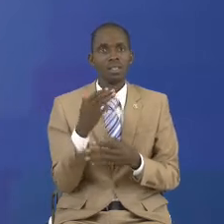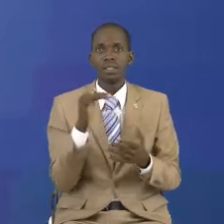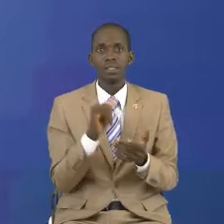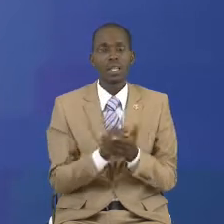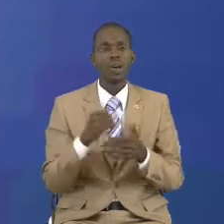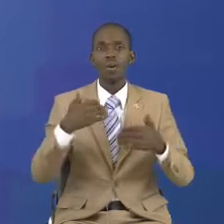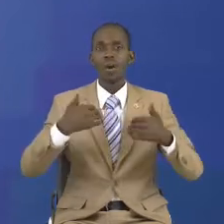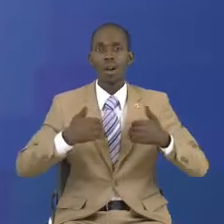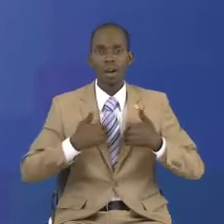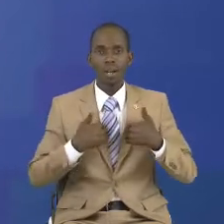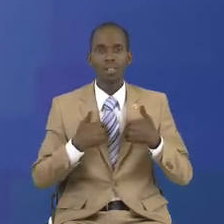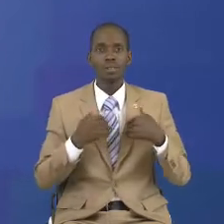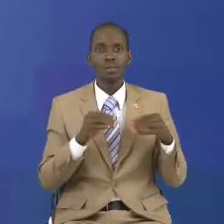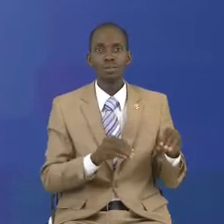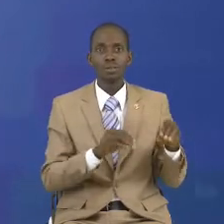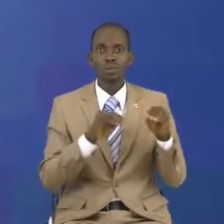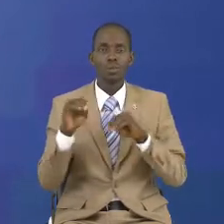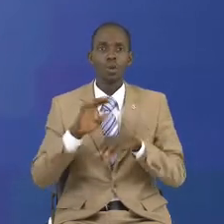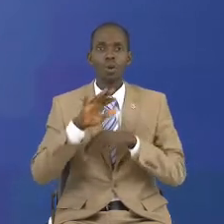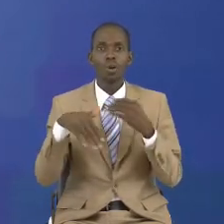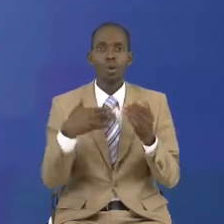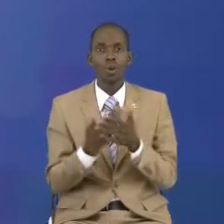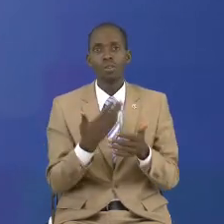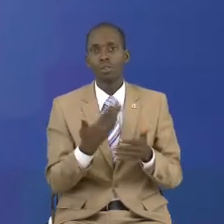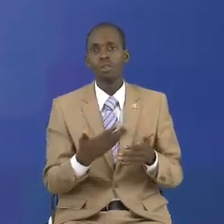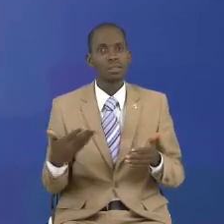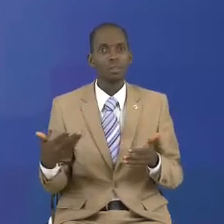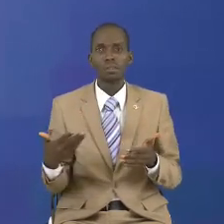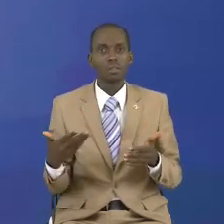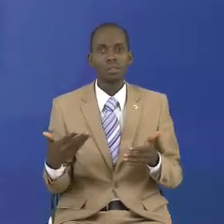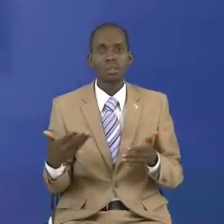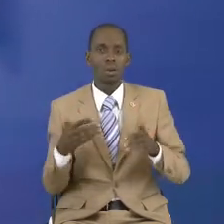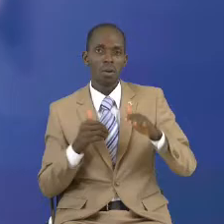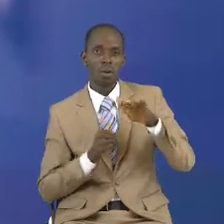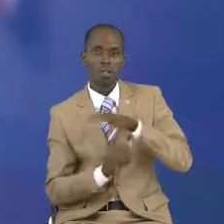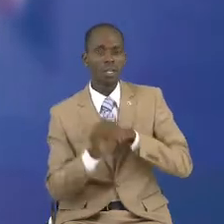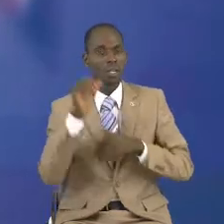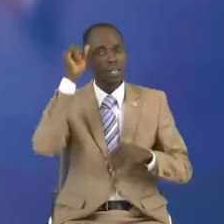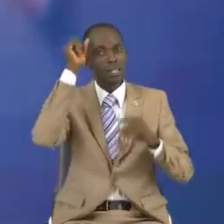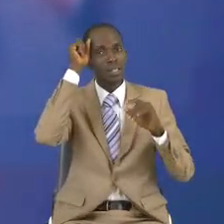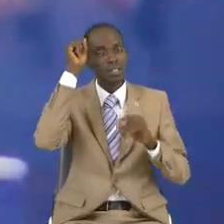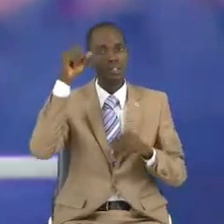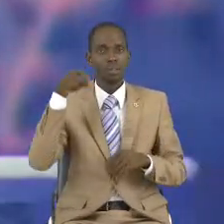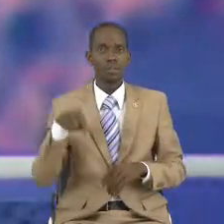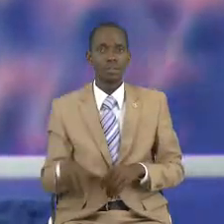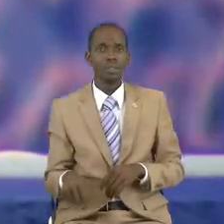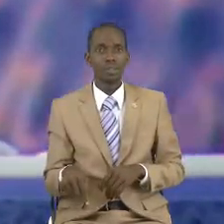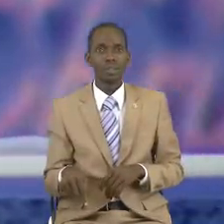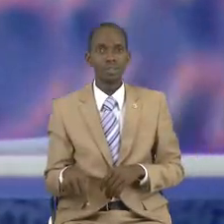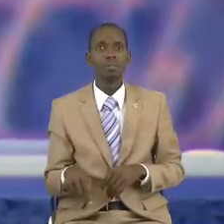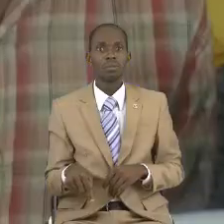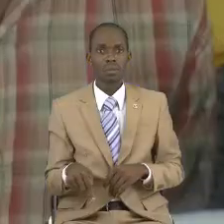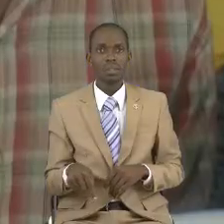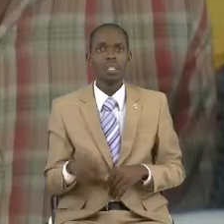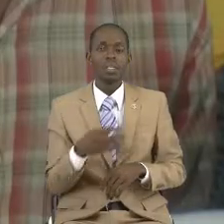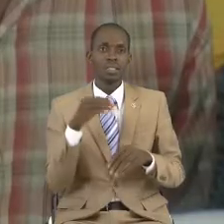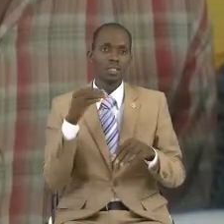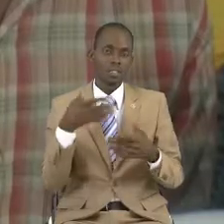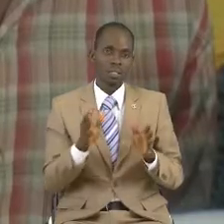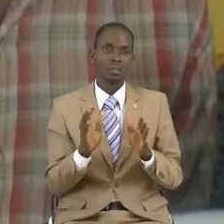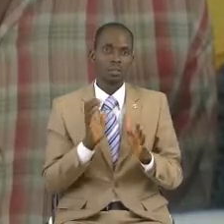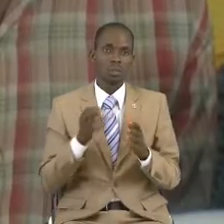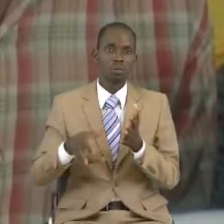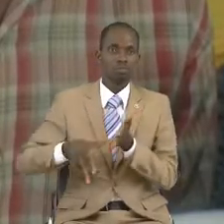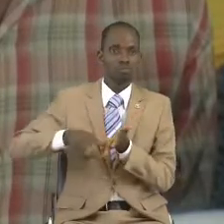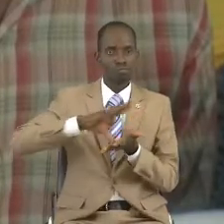put all things under his speech let's recap a little bit at a